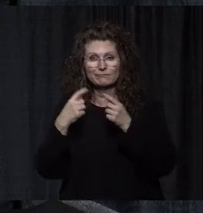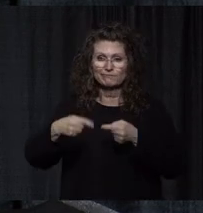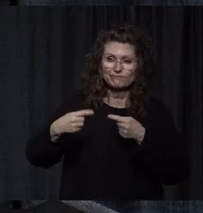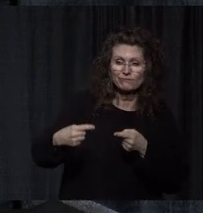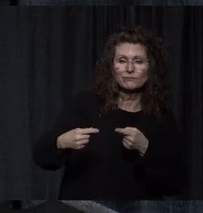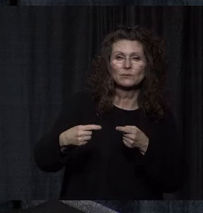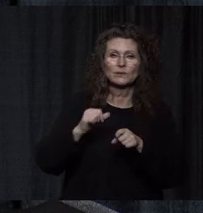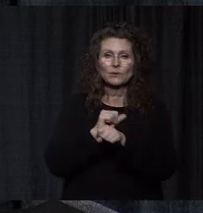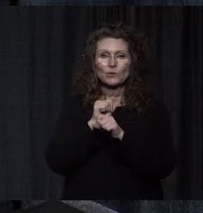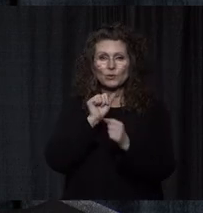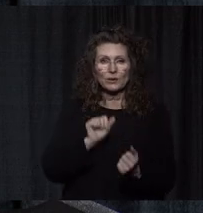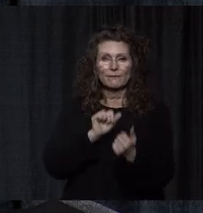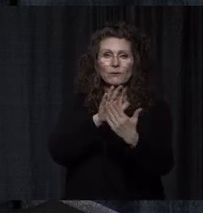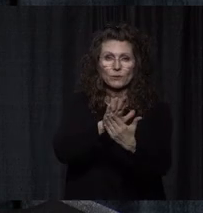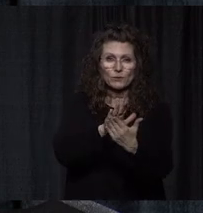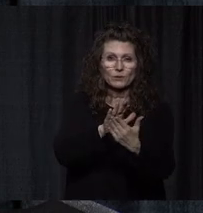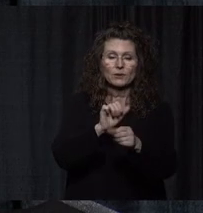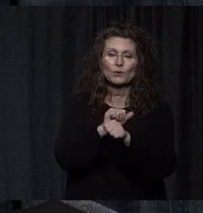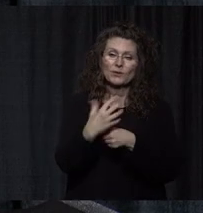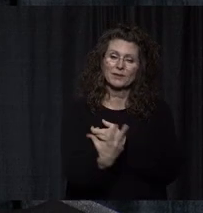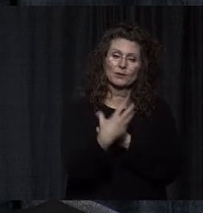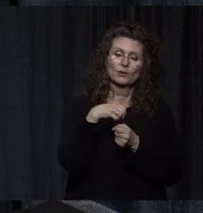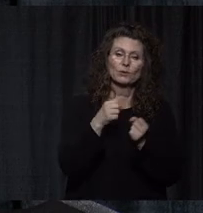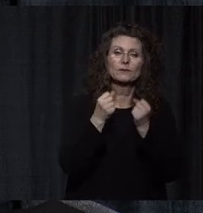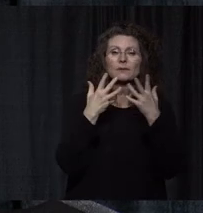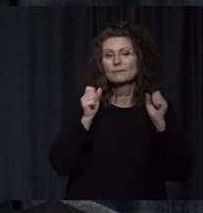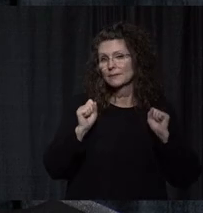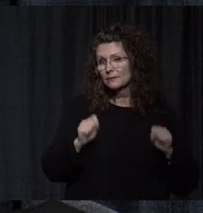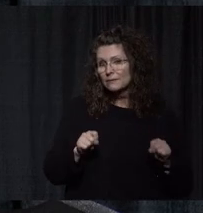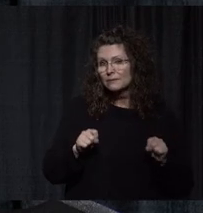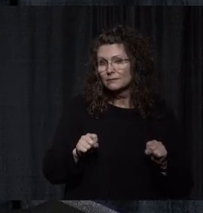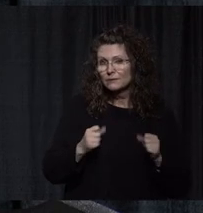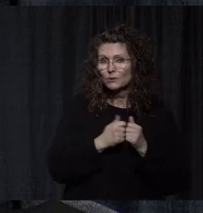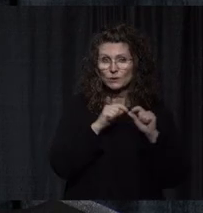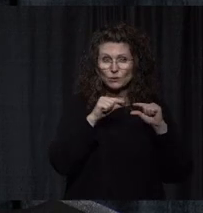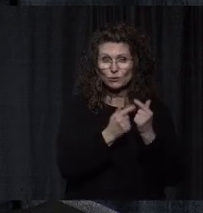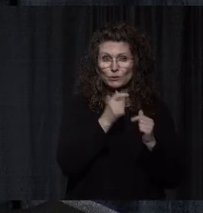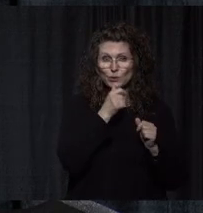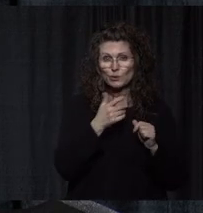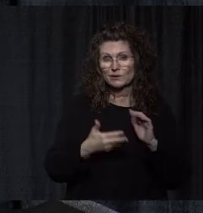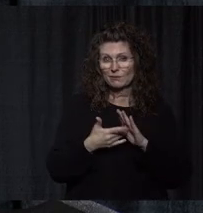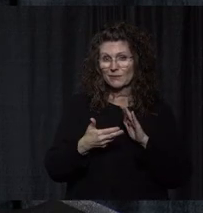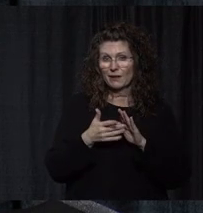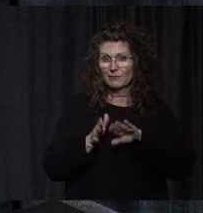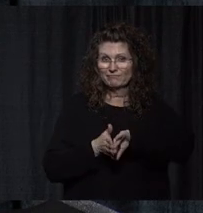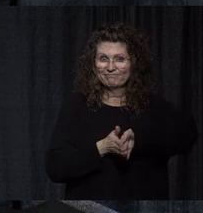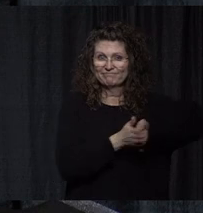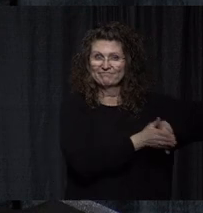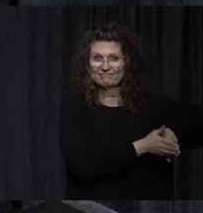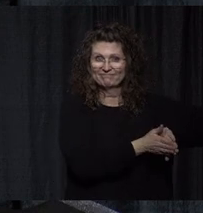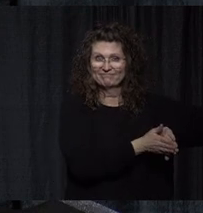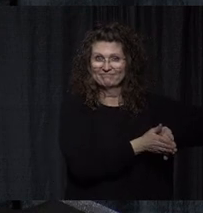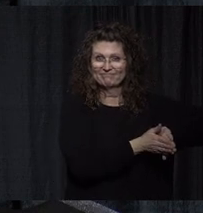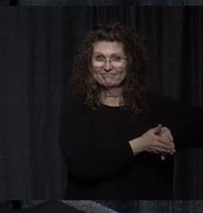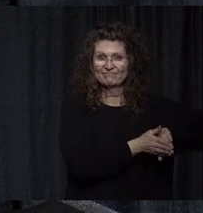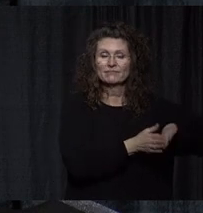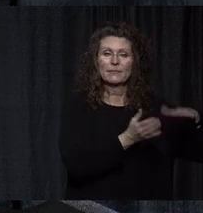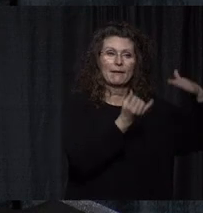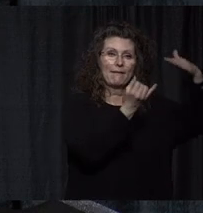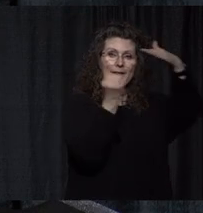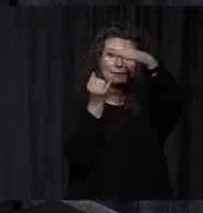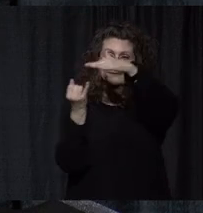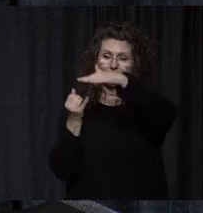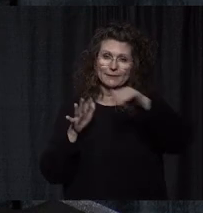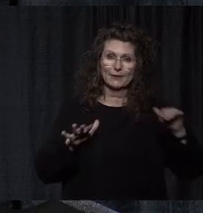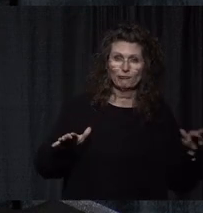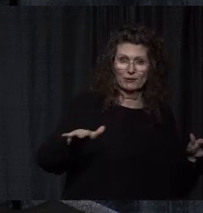as inclusively as possible with groups relegated to the margins of the country, or throughout